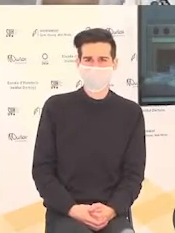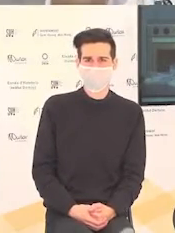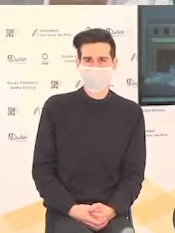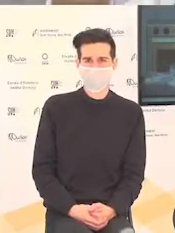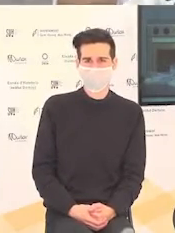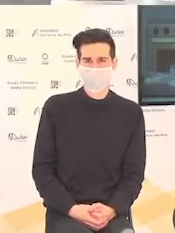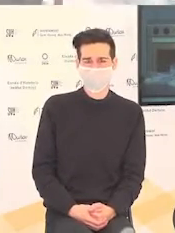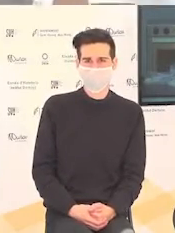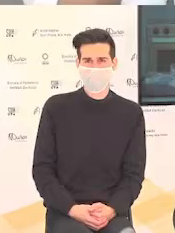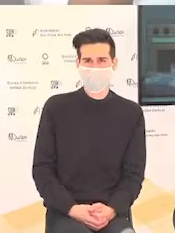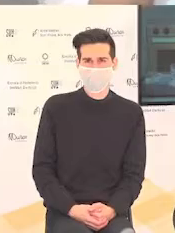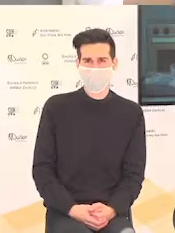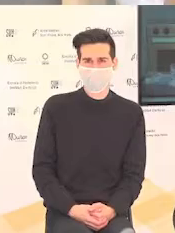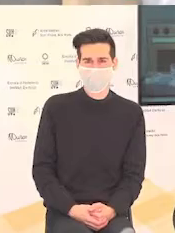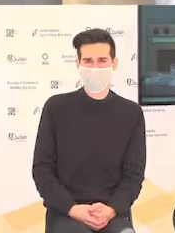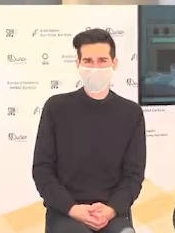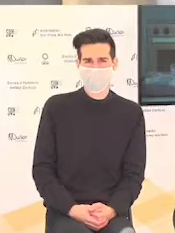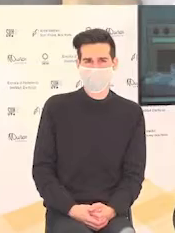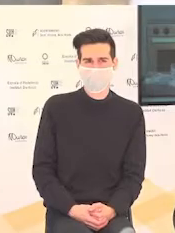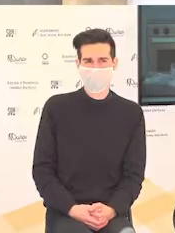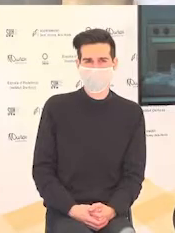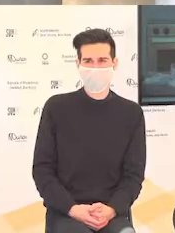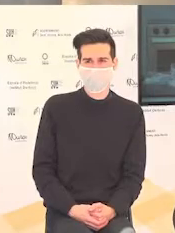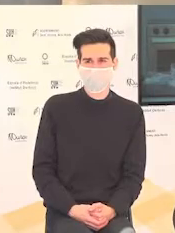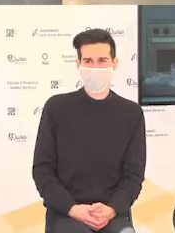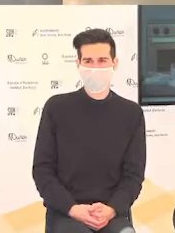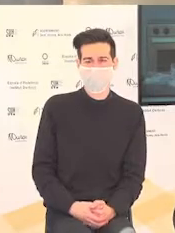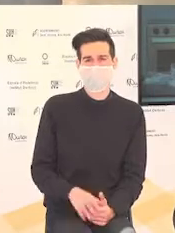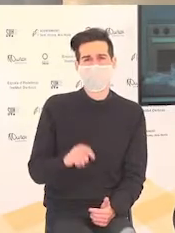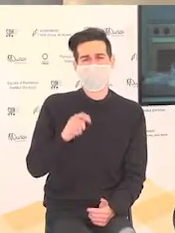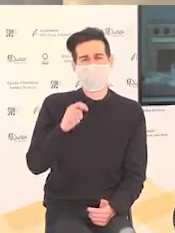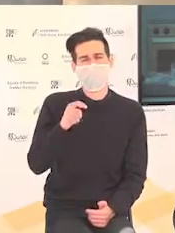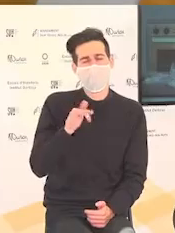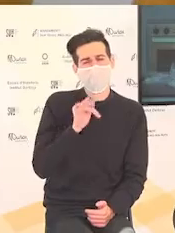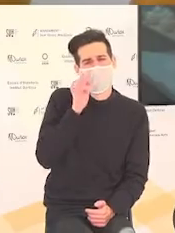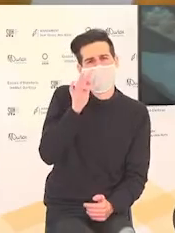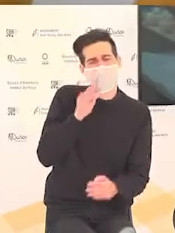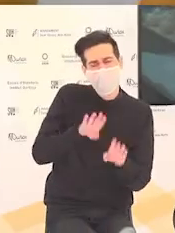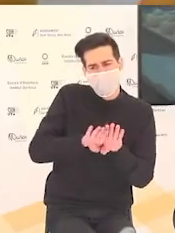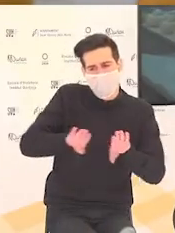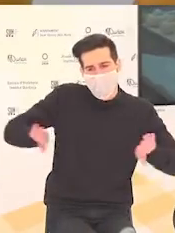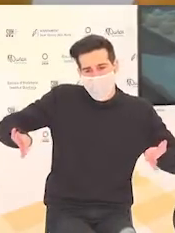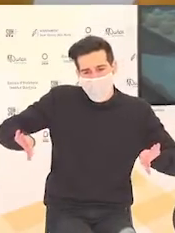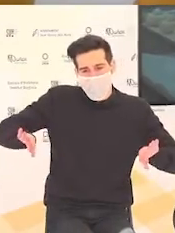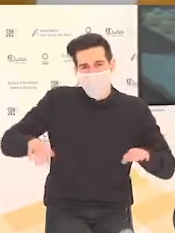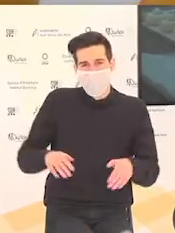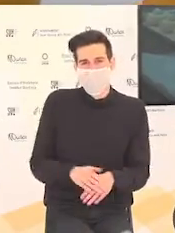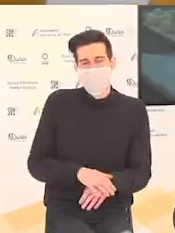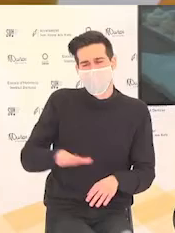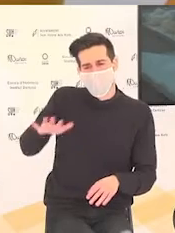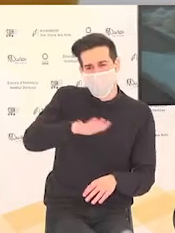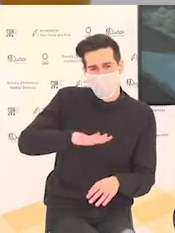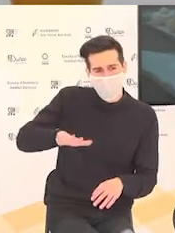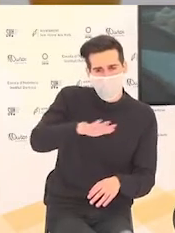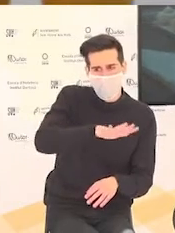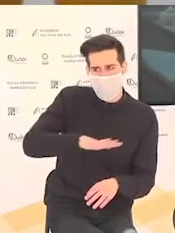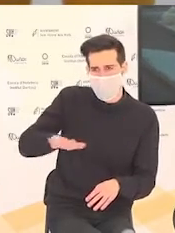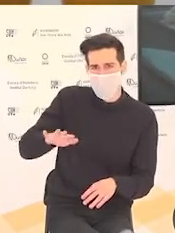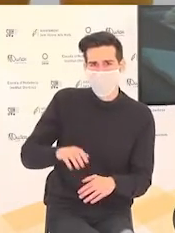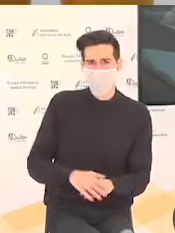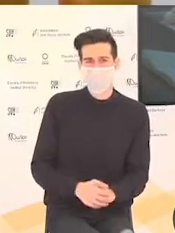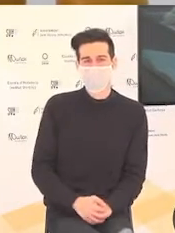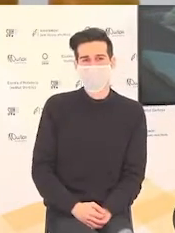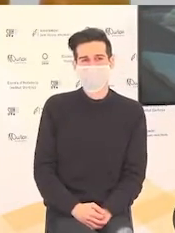Make some space. Bien, me hago un poquito más despacio. I'm just going to place down in the center here. Voy a